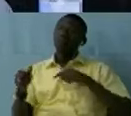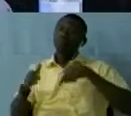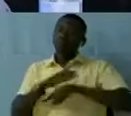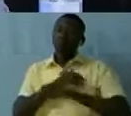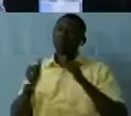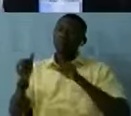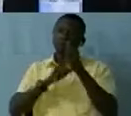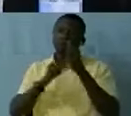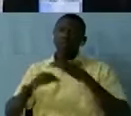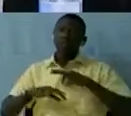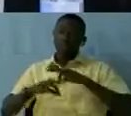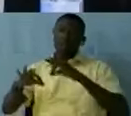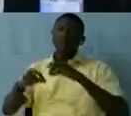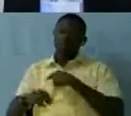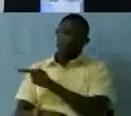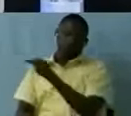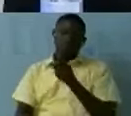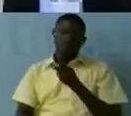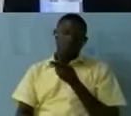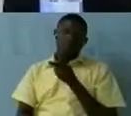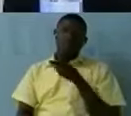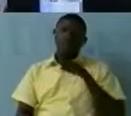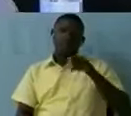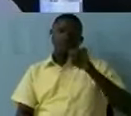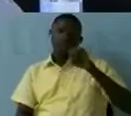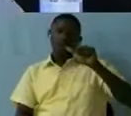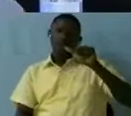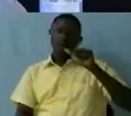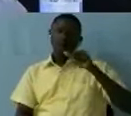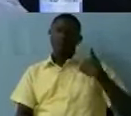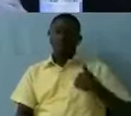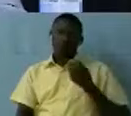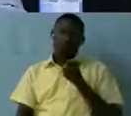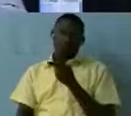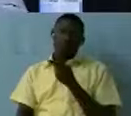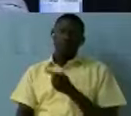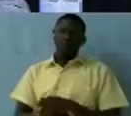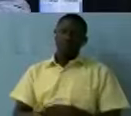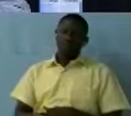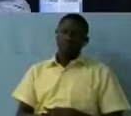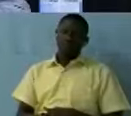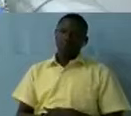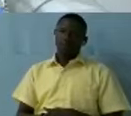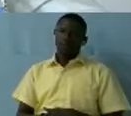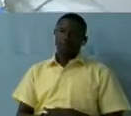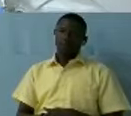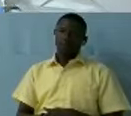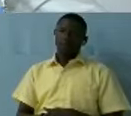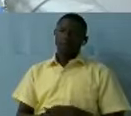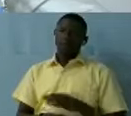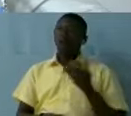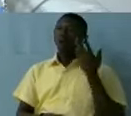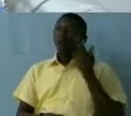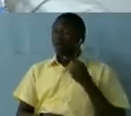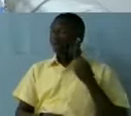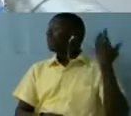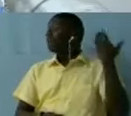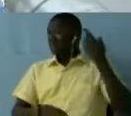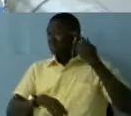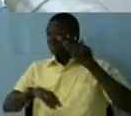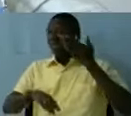etel fonglu la tankadalete pour ka son ka wo kibaro di. And when that time comes I expect that they would act